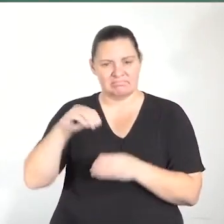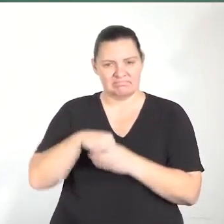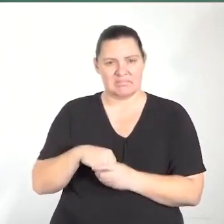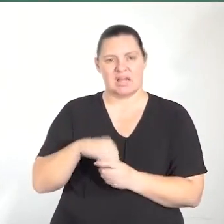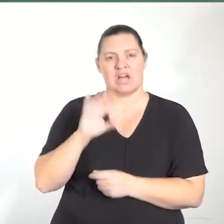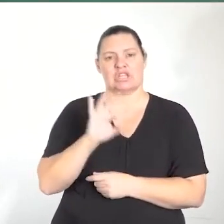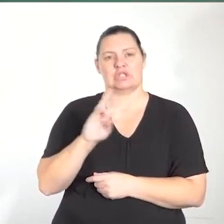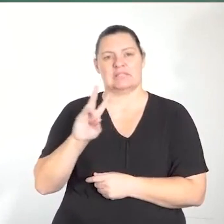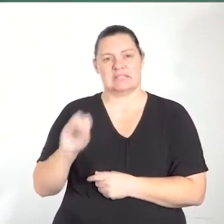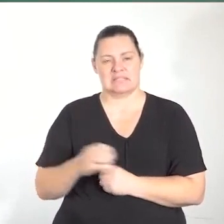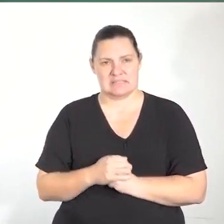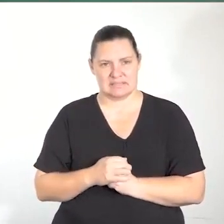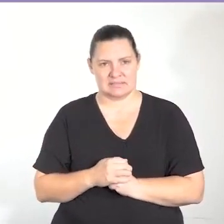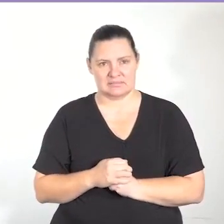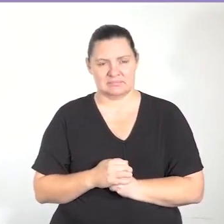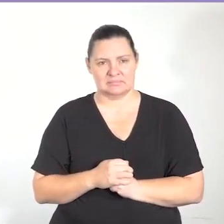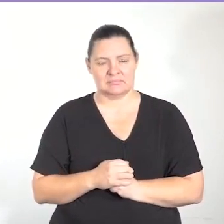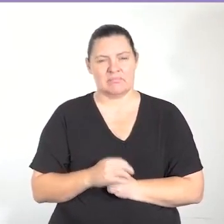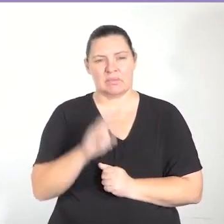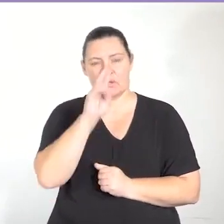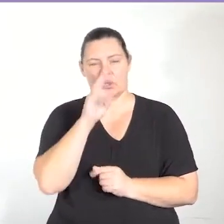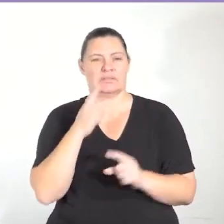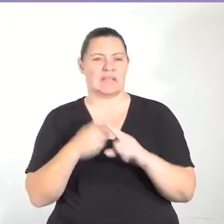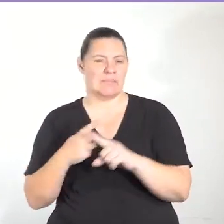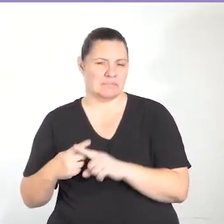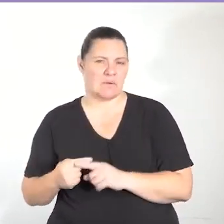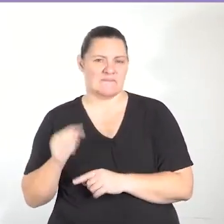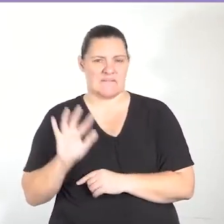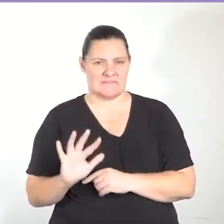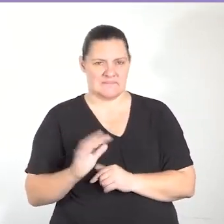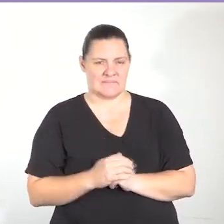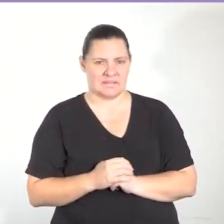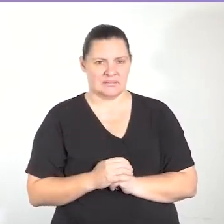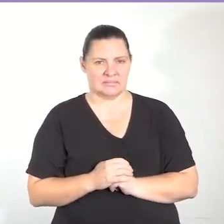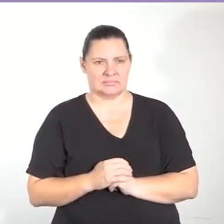are in 320. So we are going to look at the multiples of 5.